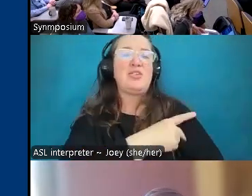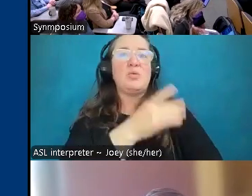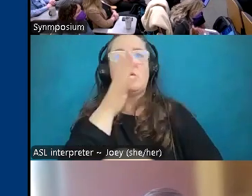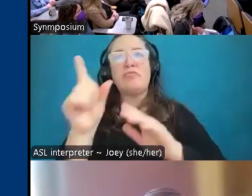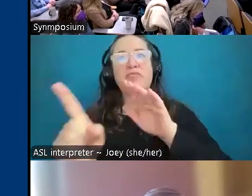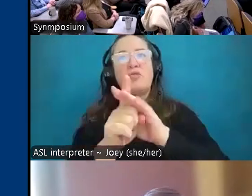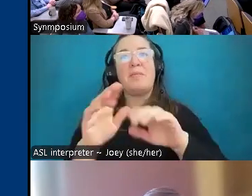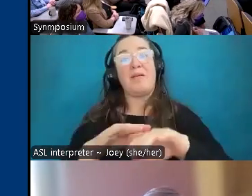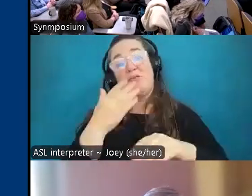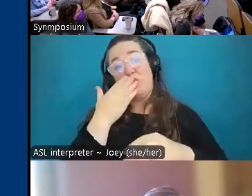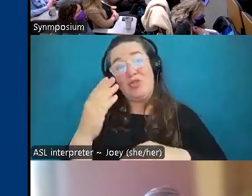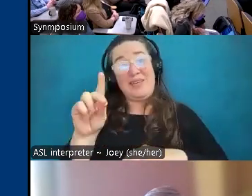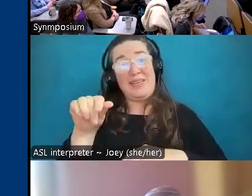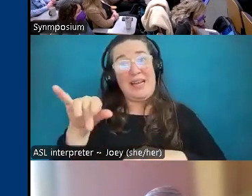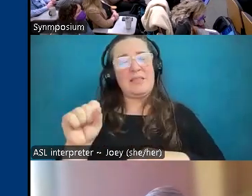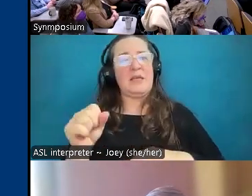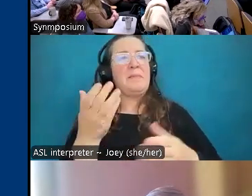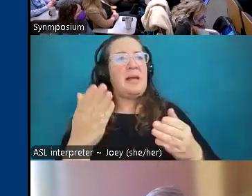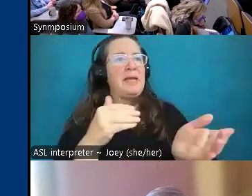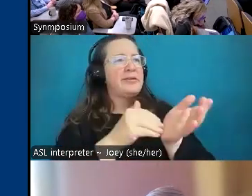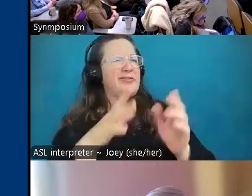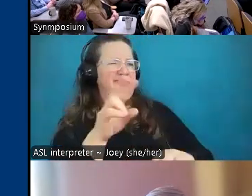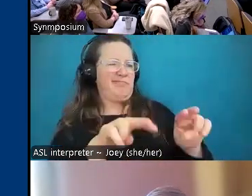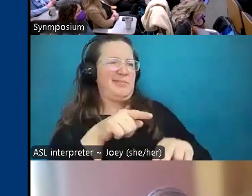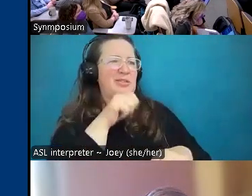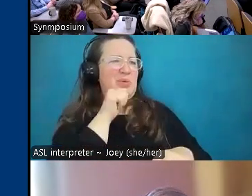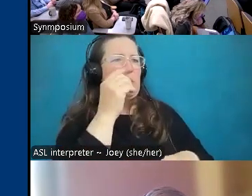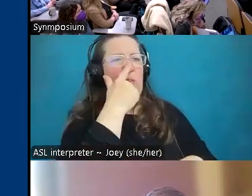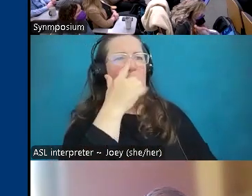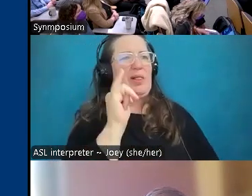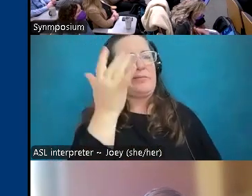to their clinicians. Next slide.